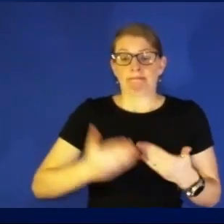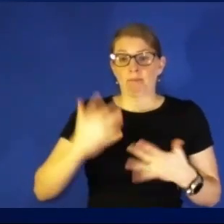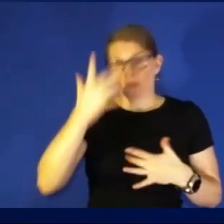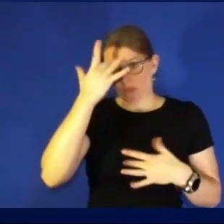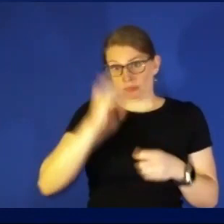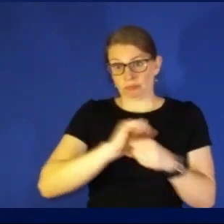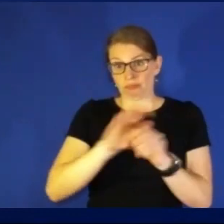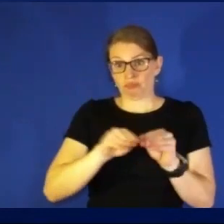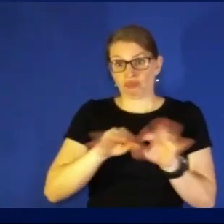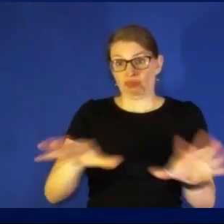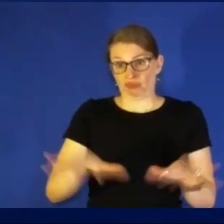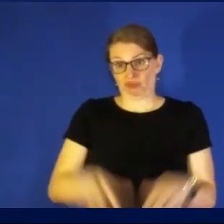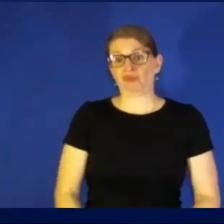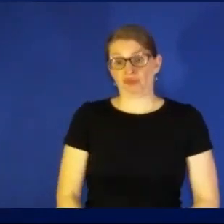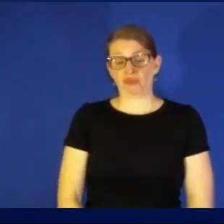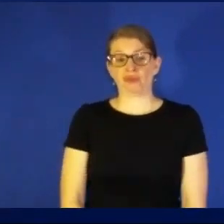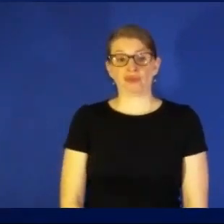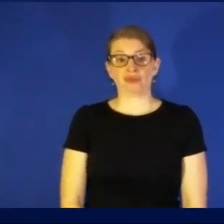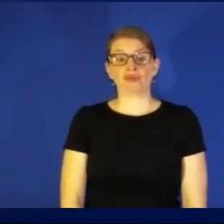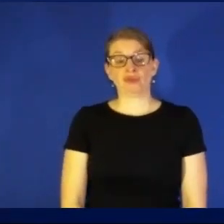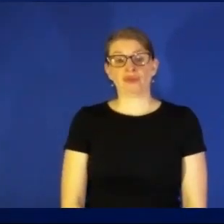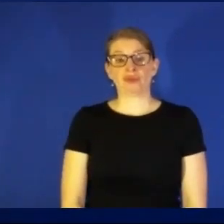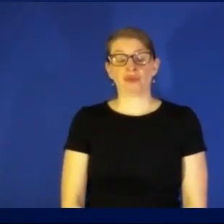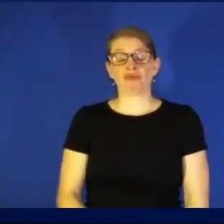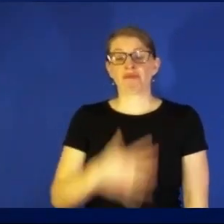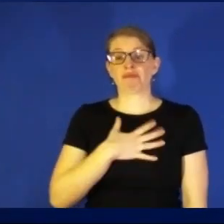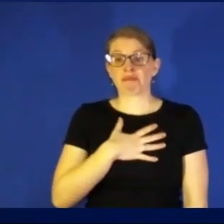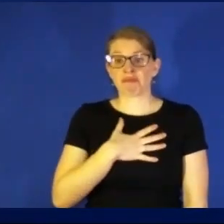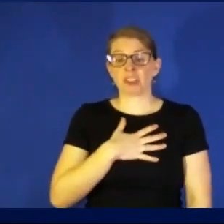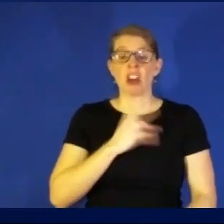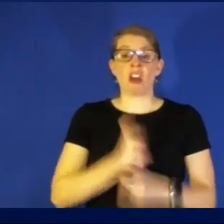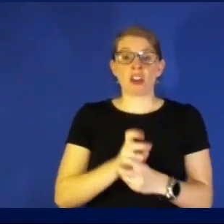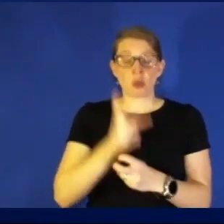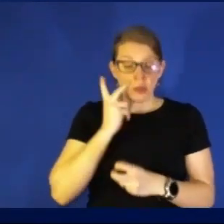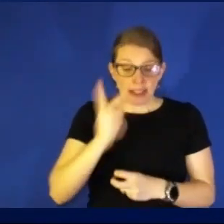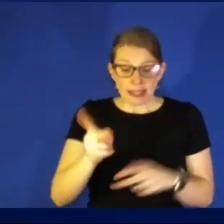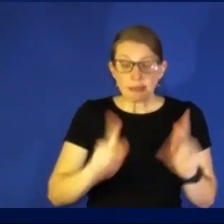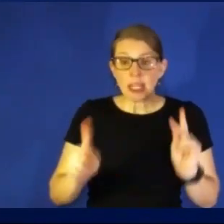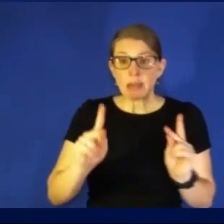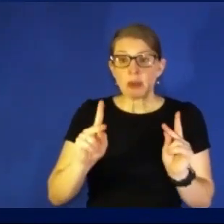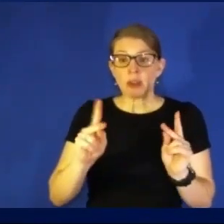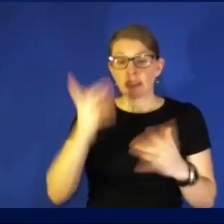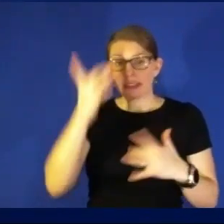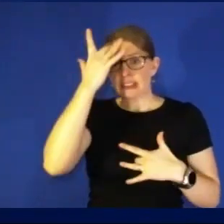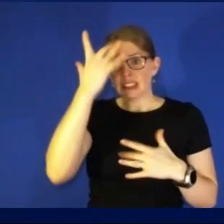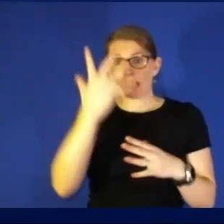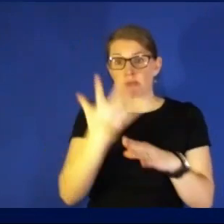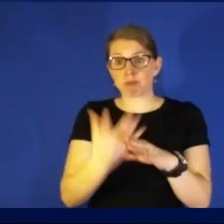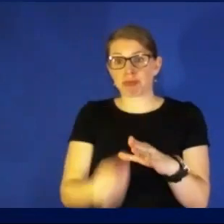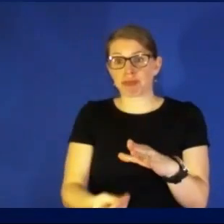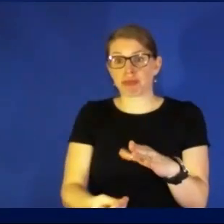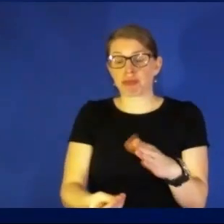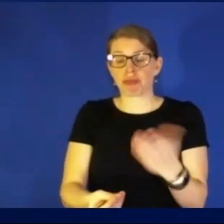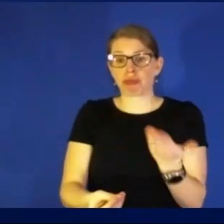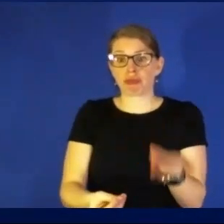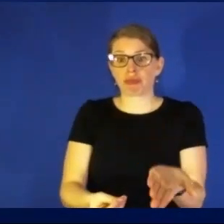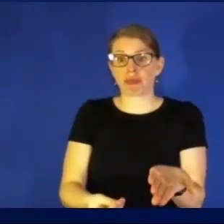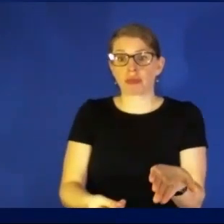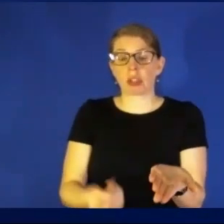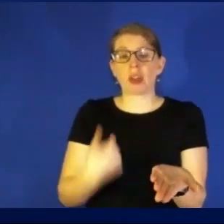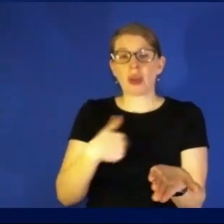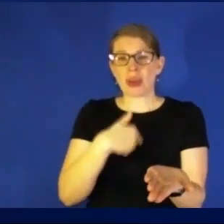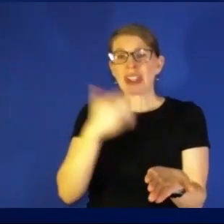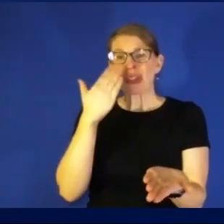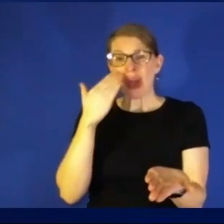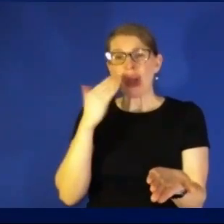is so hard to see folks get sick and pass away when we know it could have